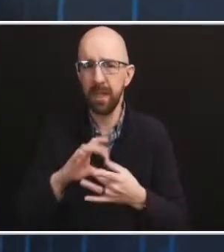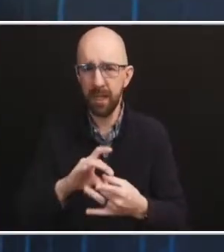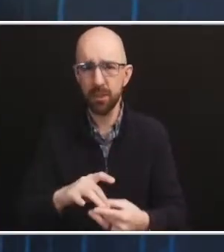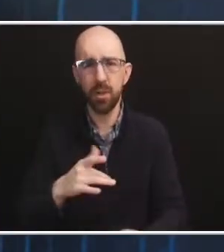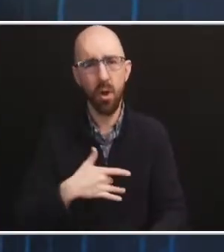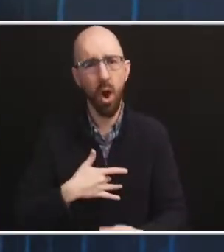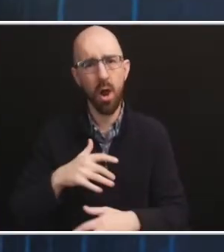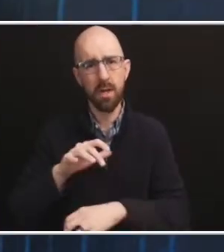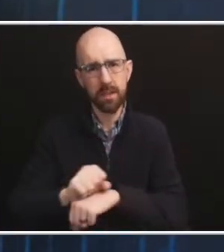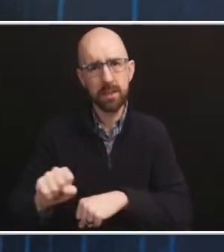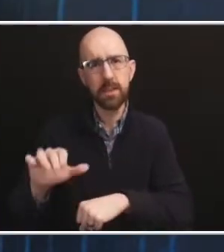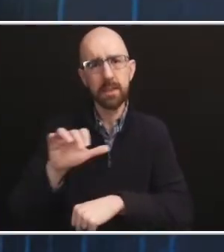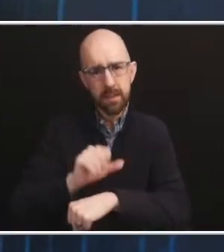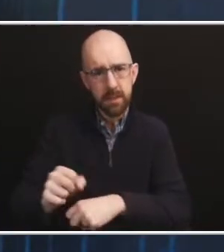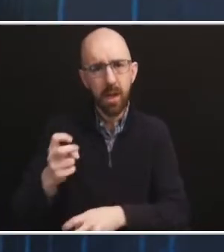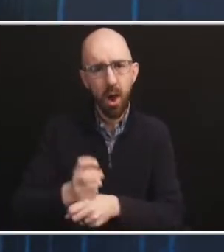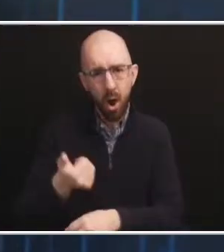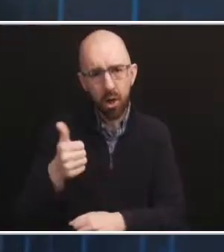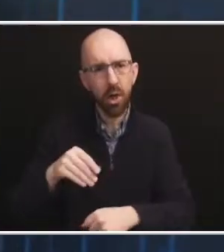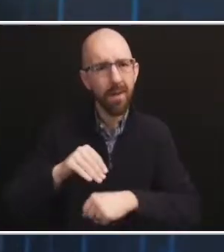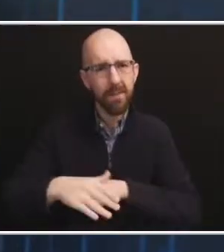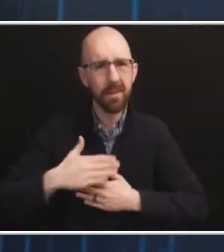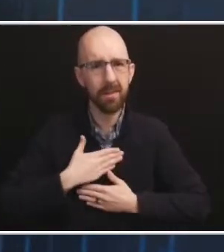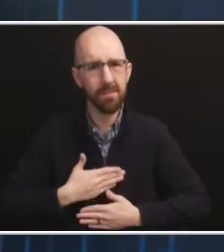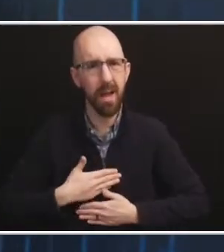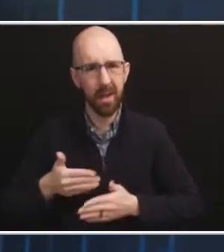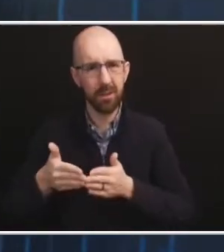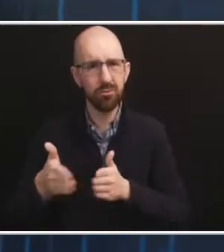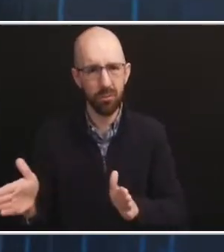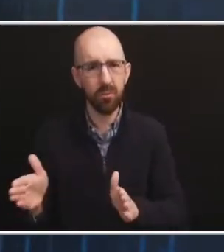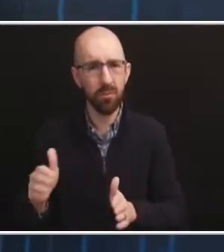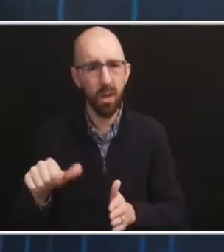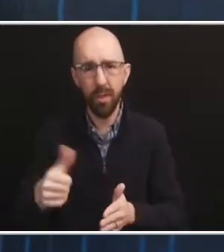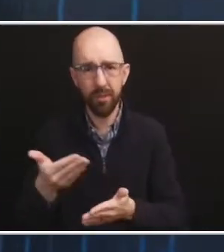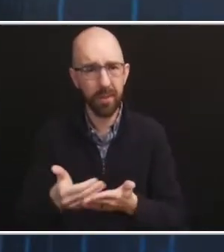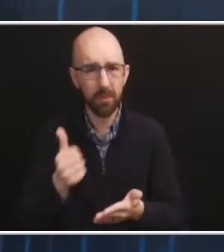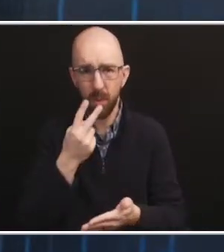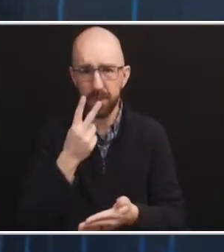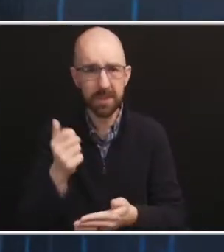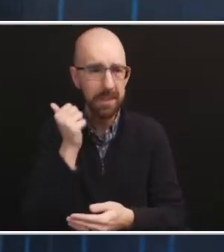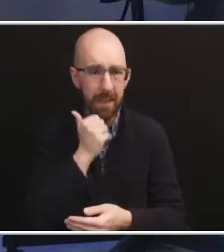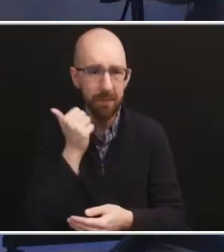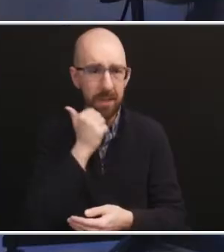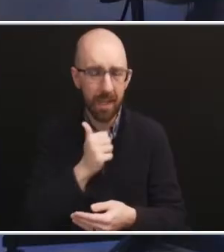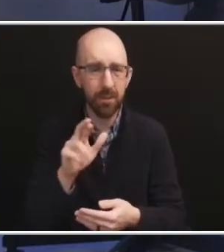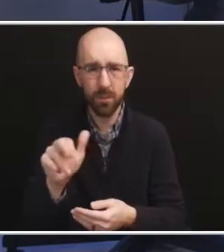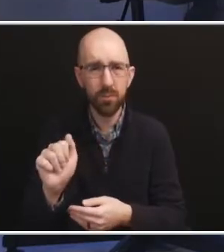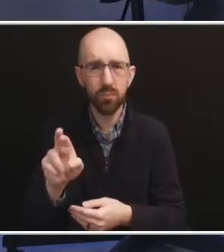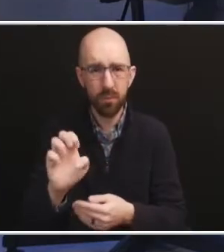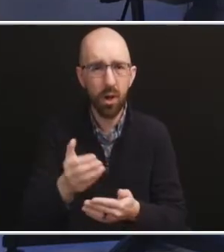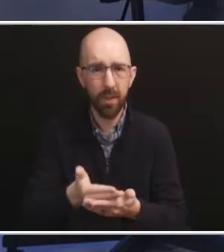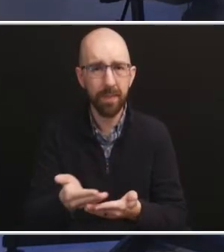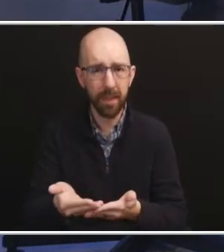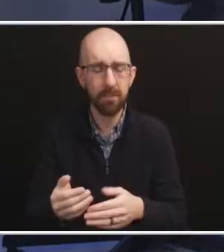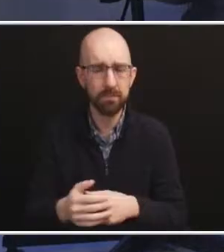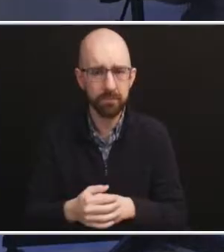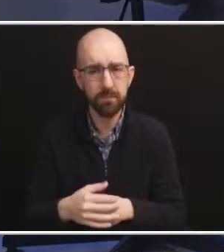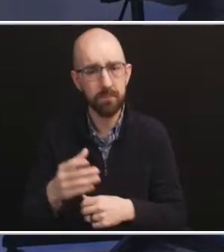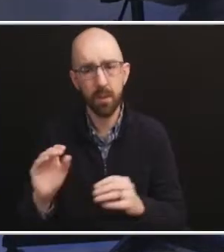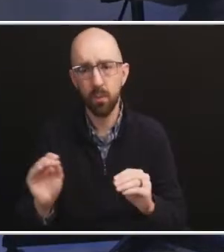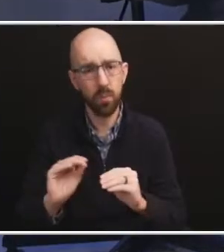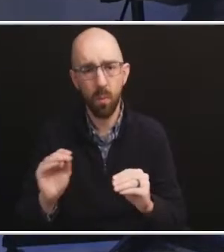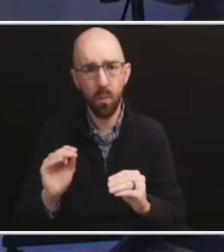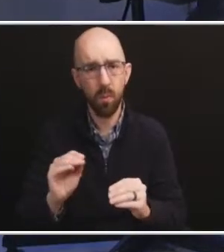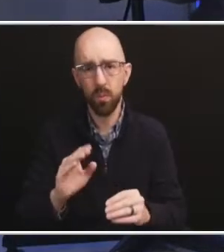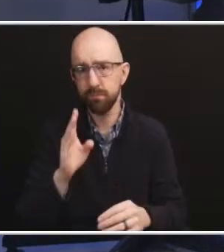cause other effects on the body. So it actually can have some things that we don't see every day. So it's a rare thing. Rare, and there's no direct treatment.